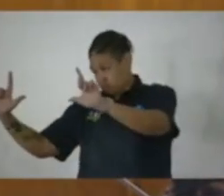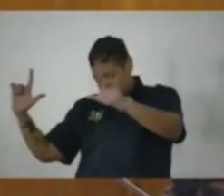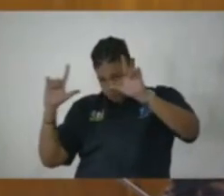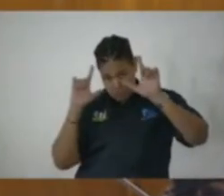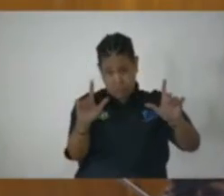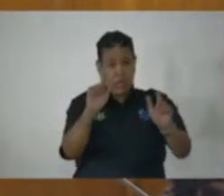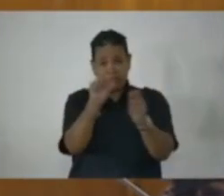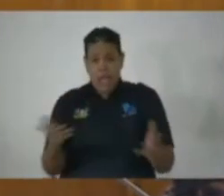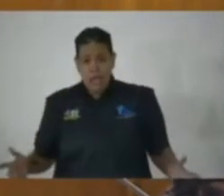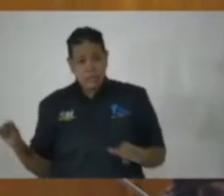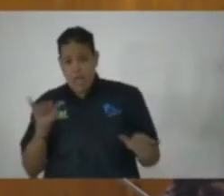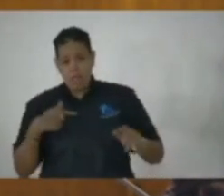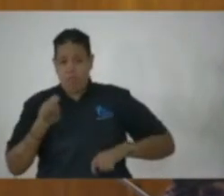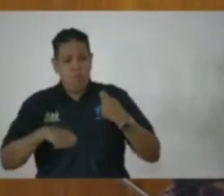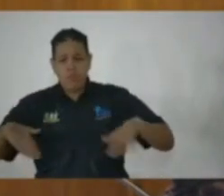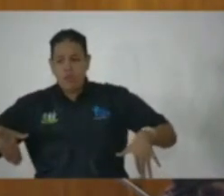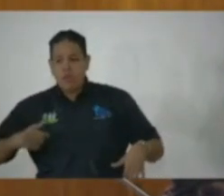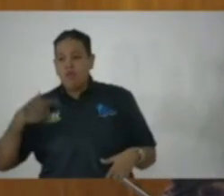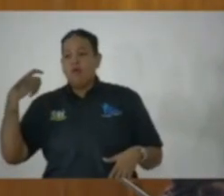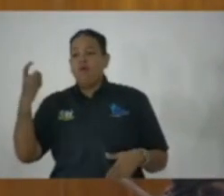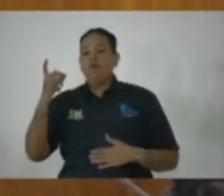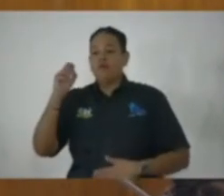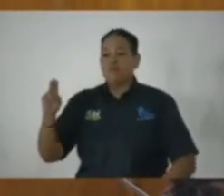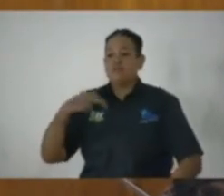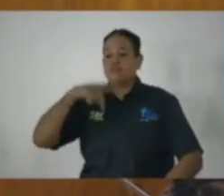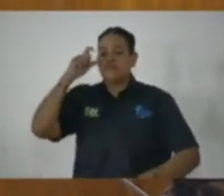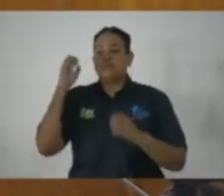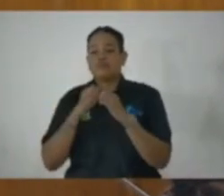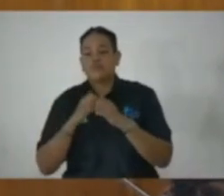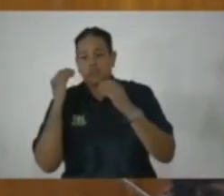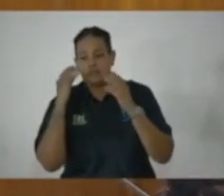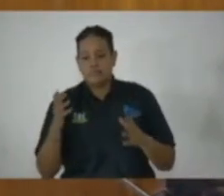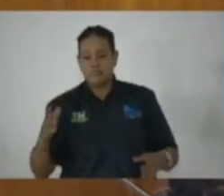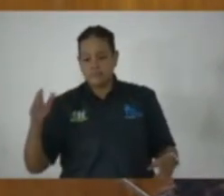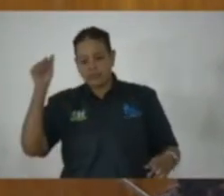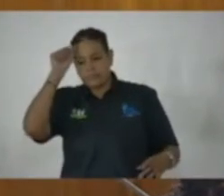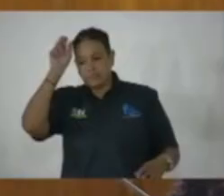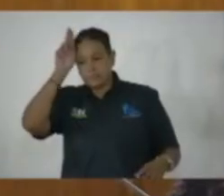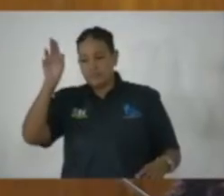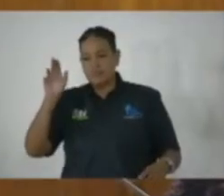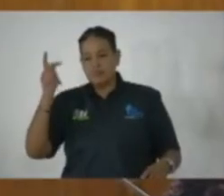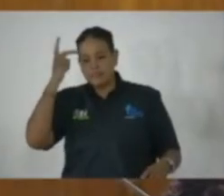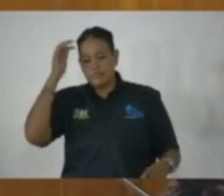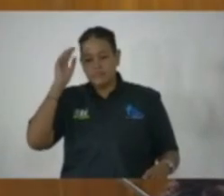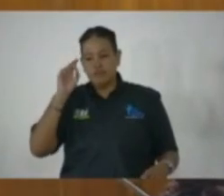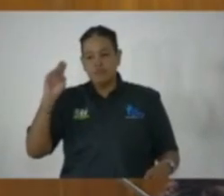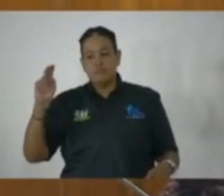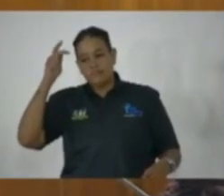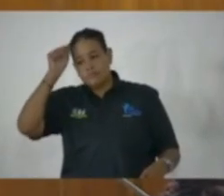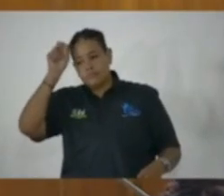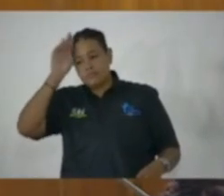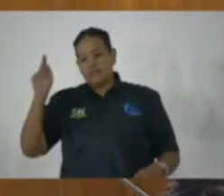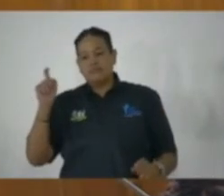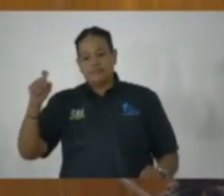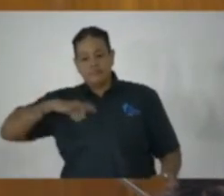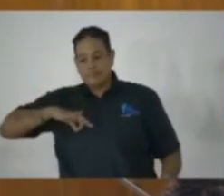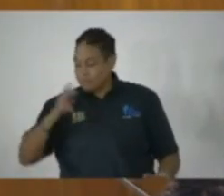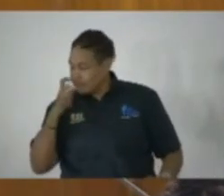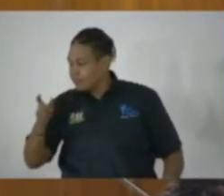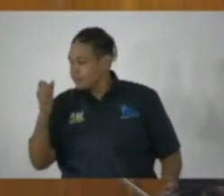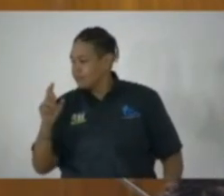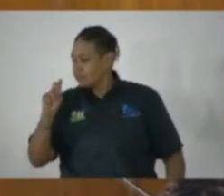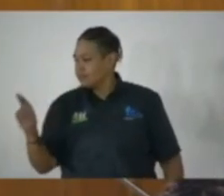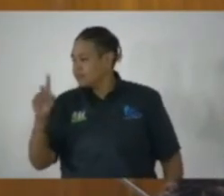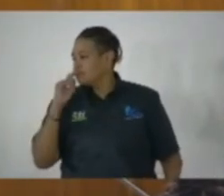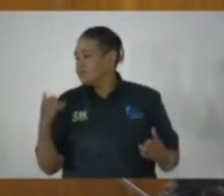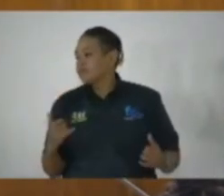Dr. HOLNESS. I'll give him the doctor until I hear further information. But Prime Minister Doctor, I'll give him the benefit of the doubt. Now